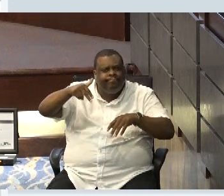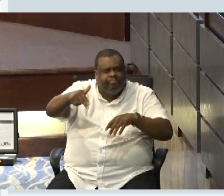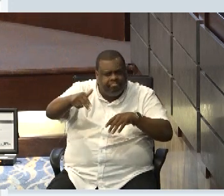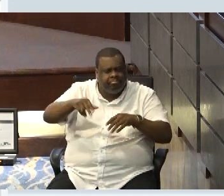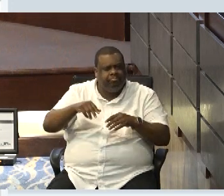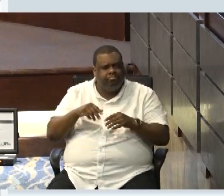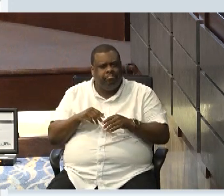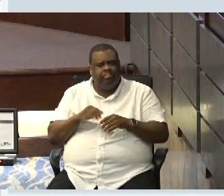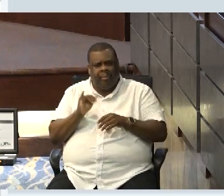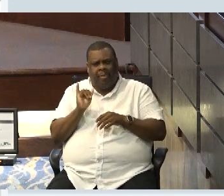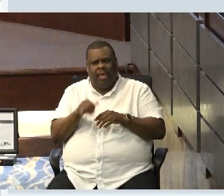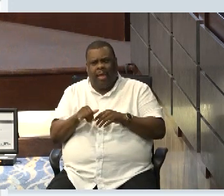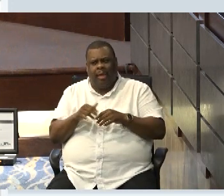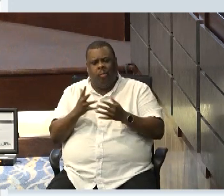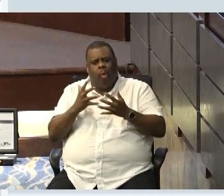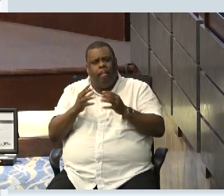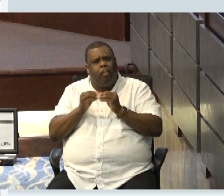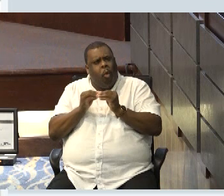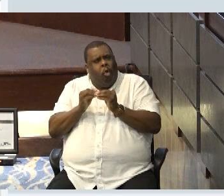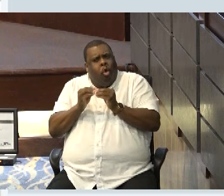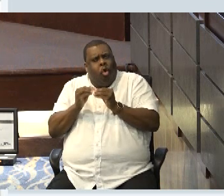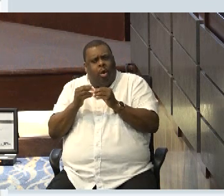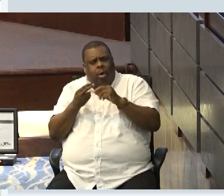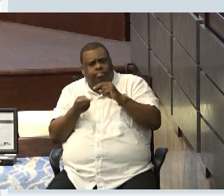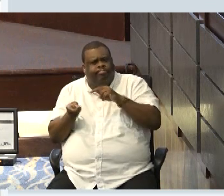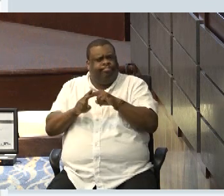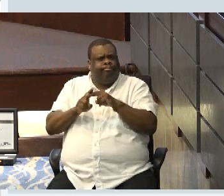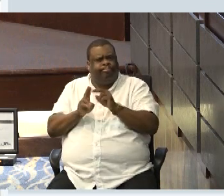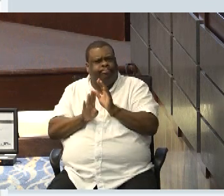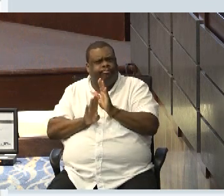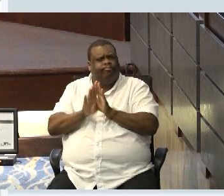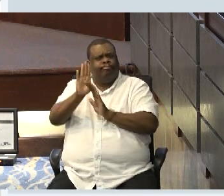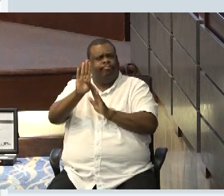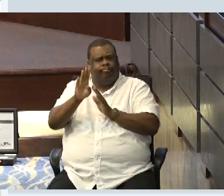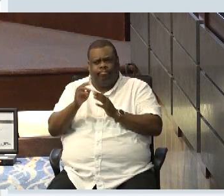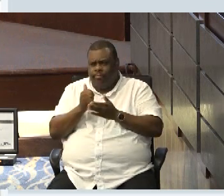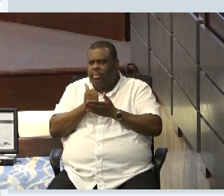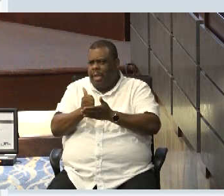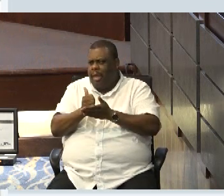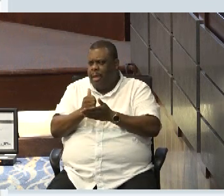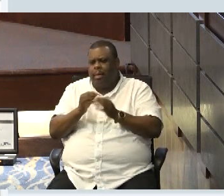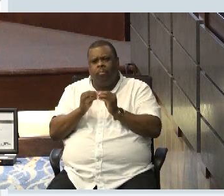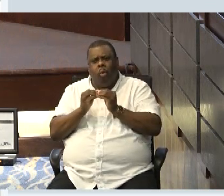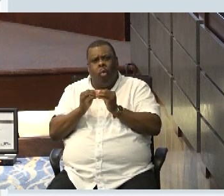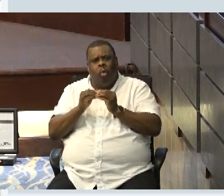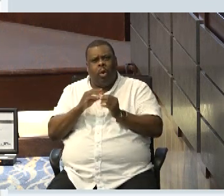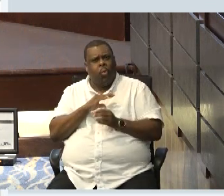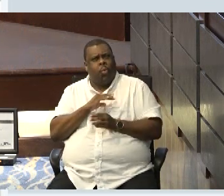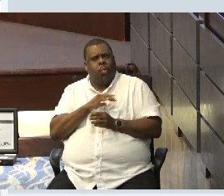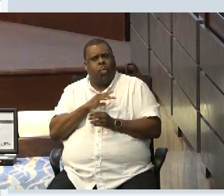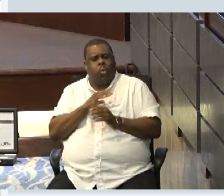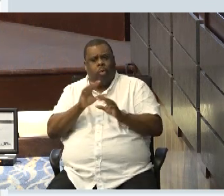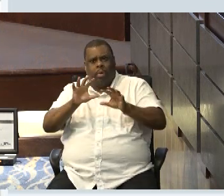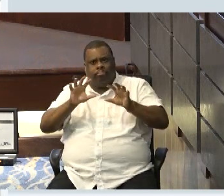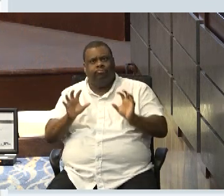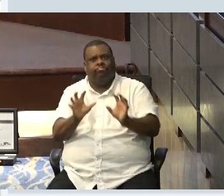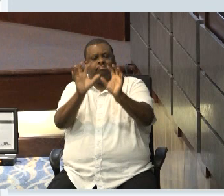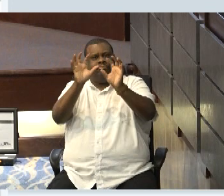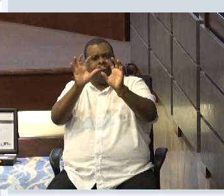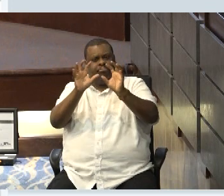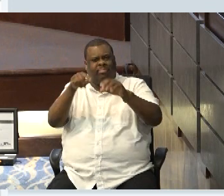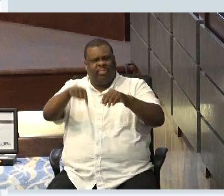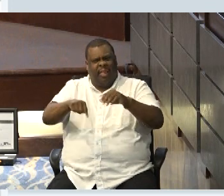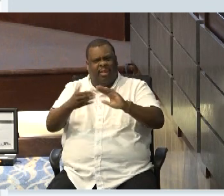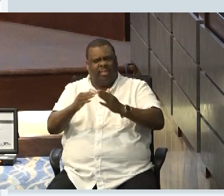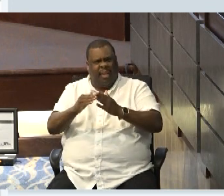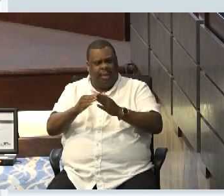and really let it enrich the flavor of a more expansive downtown. So embracing that Waco character